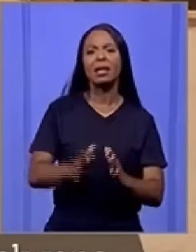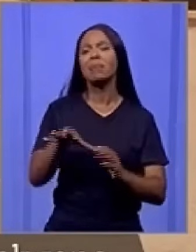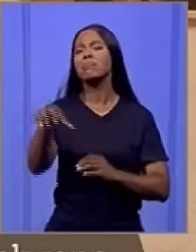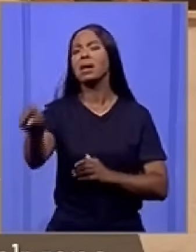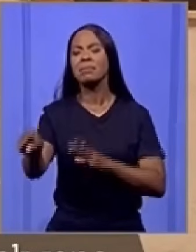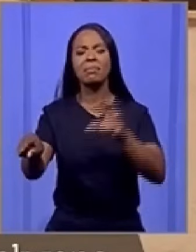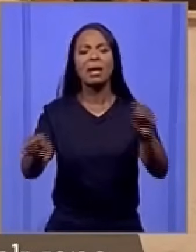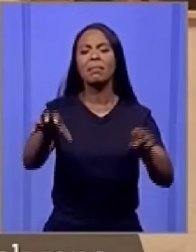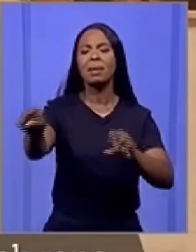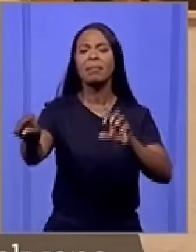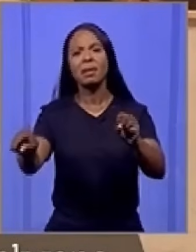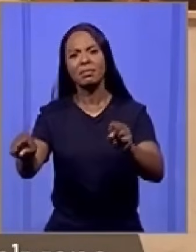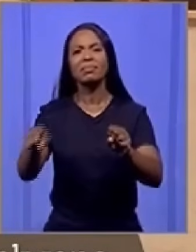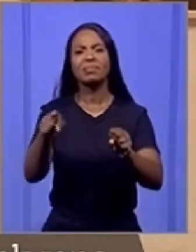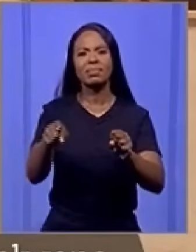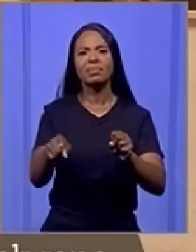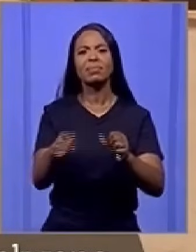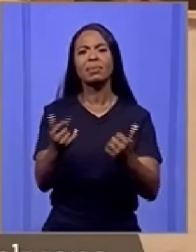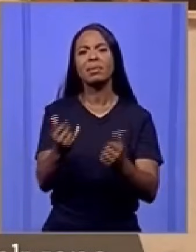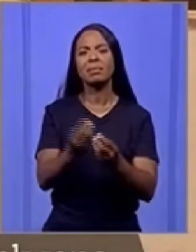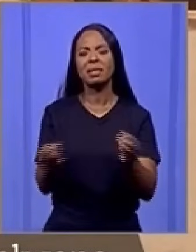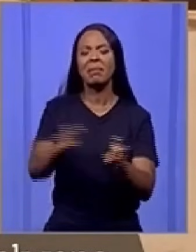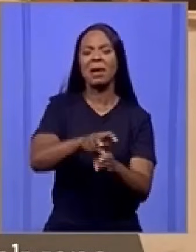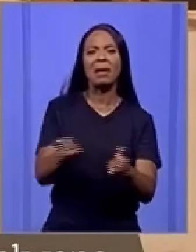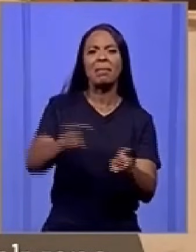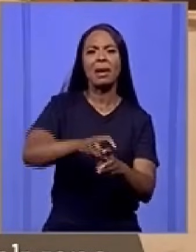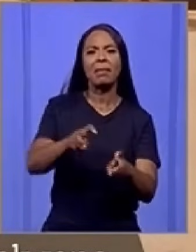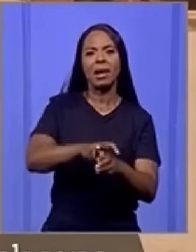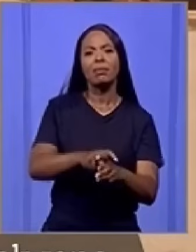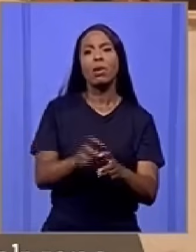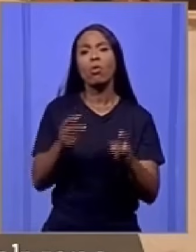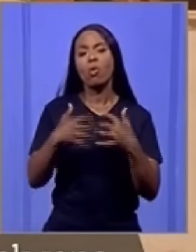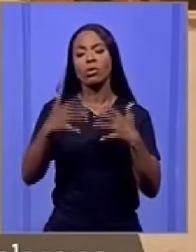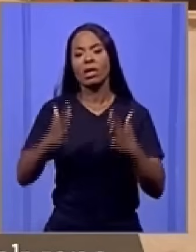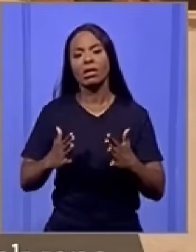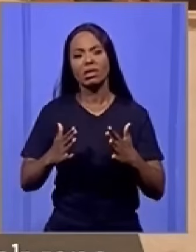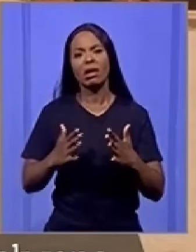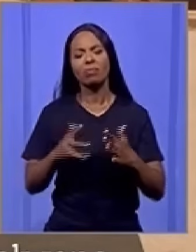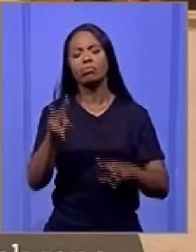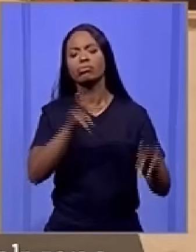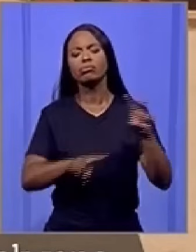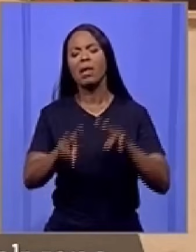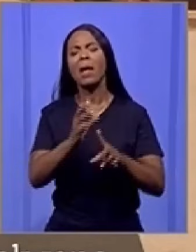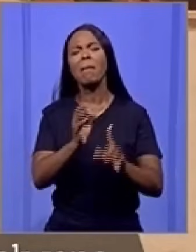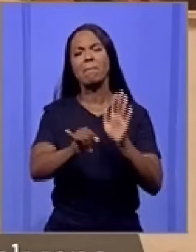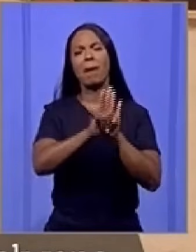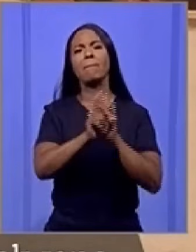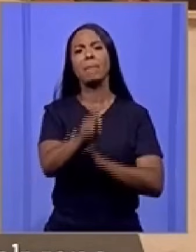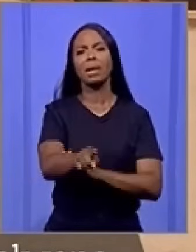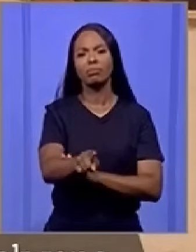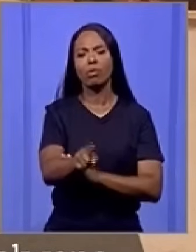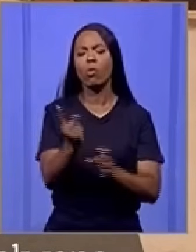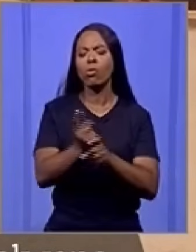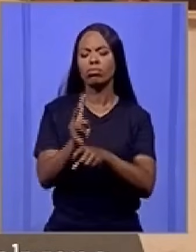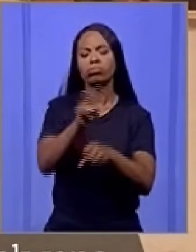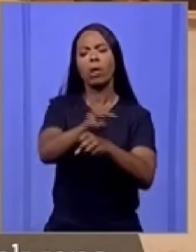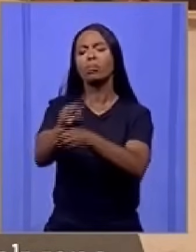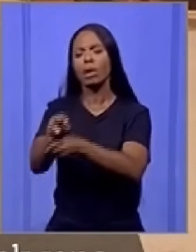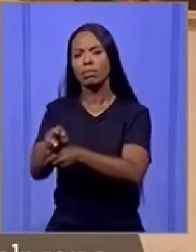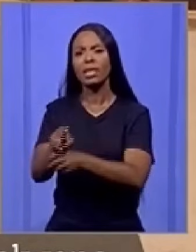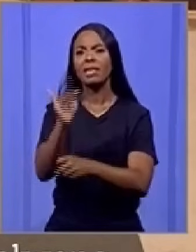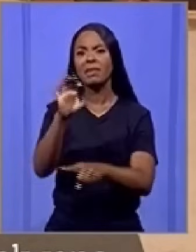areas again. And those are the things that are detected by coordinators at all times. They will monitor, and if we find